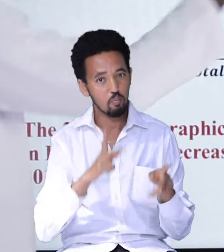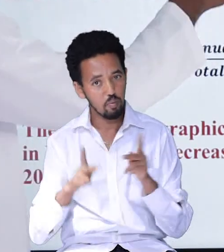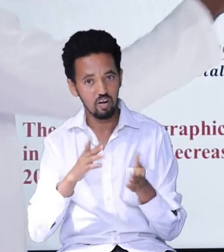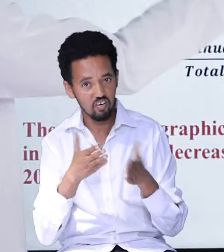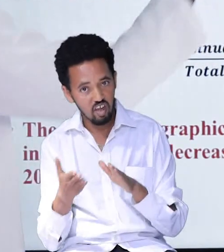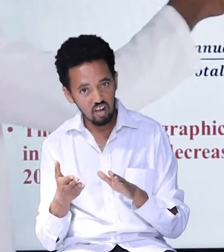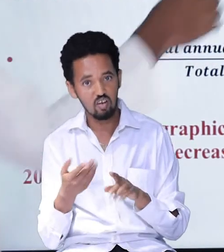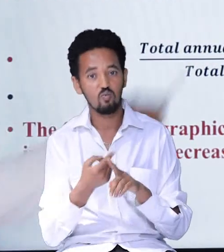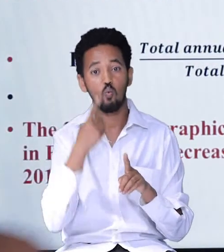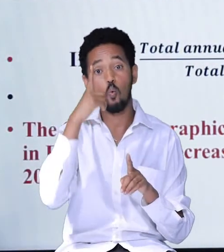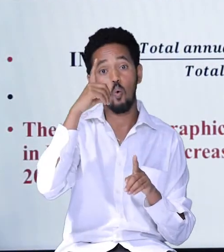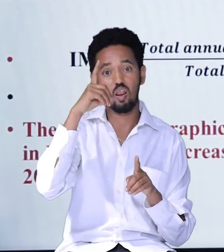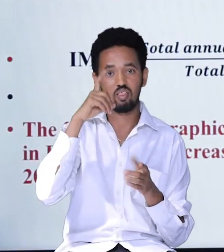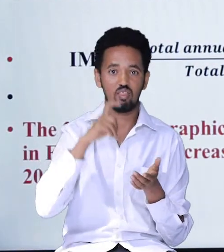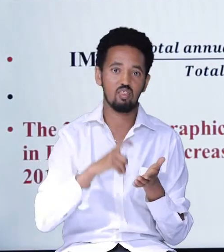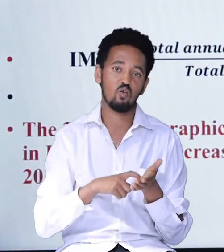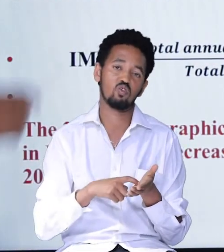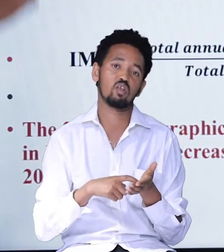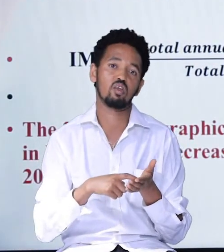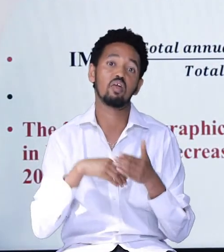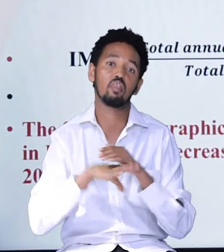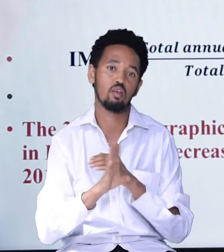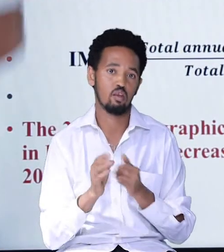died from 1000.